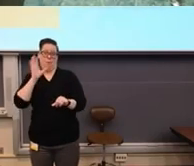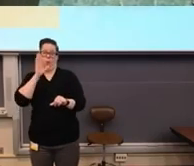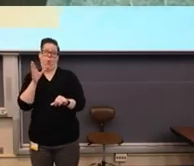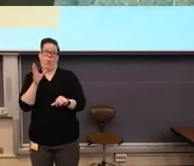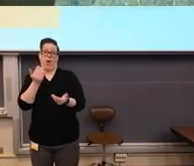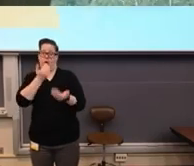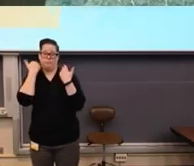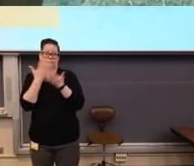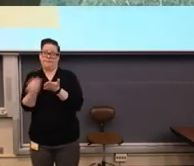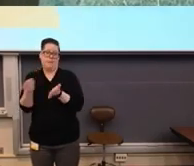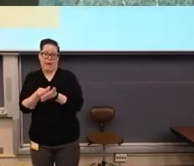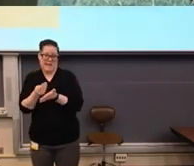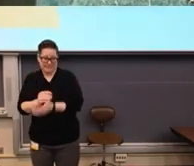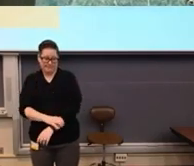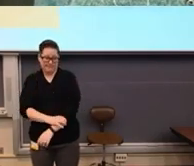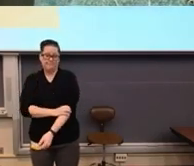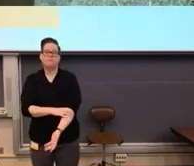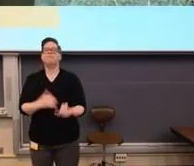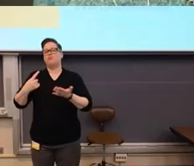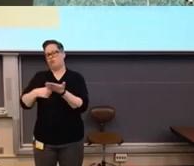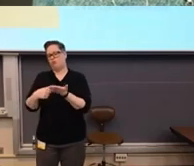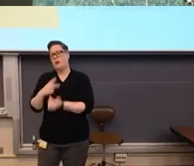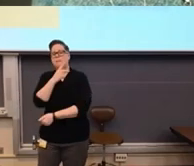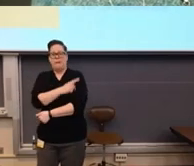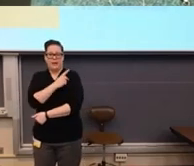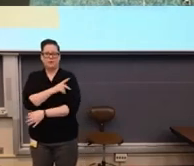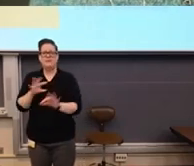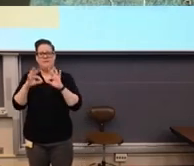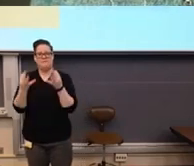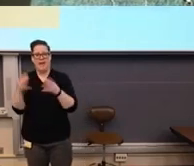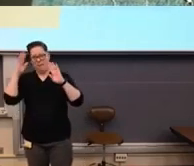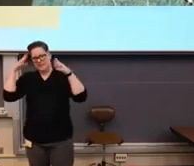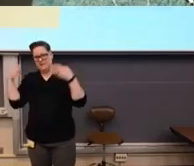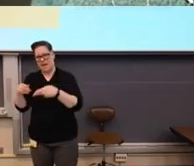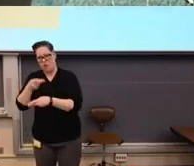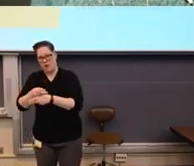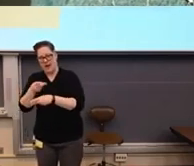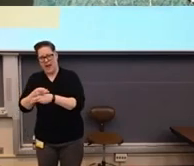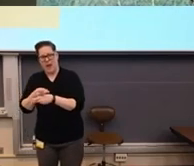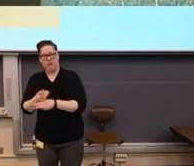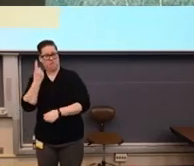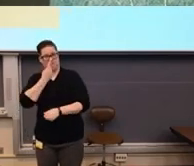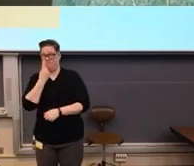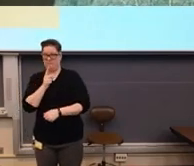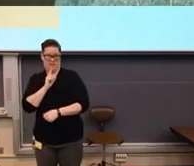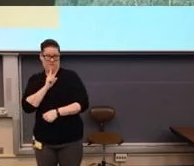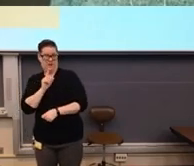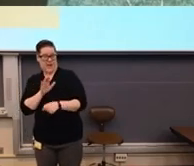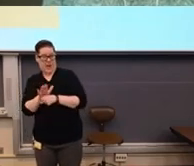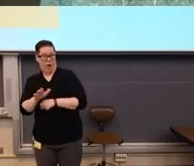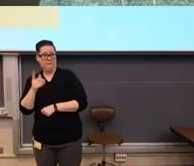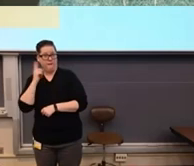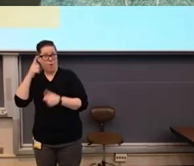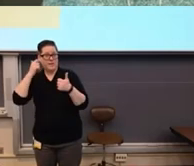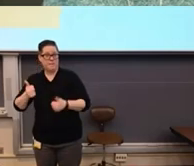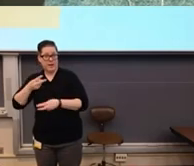let's look at patient and family-centered care. And the question I pose is it enough in dementia care? So